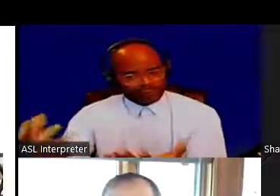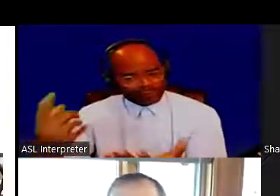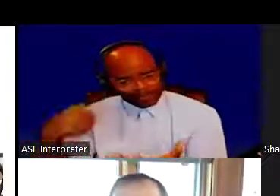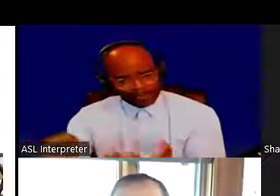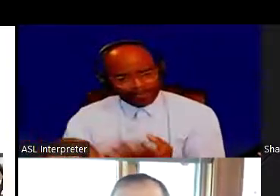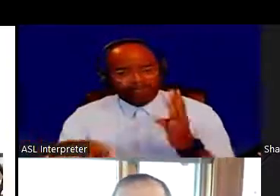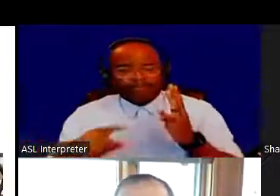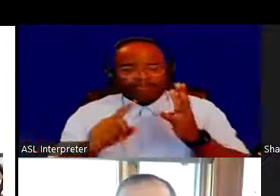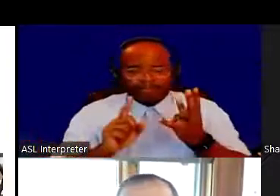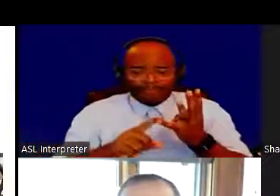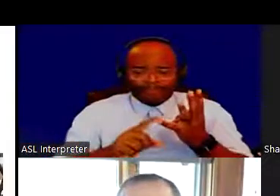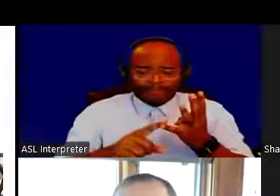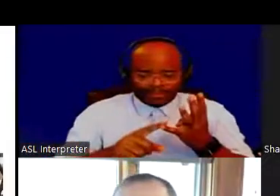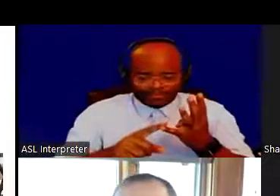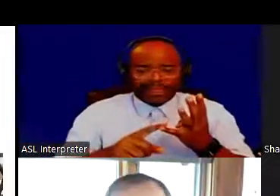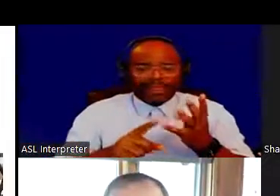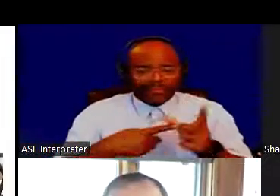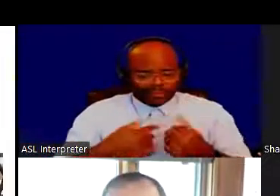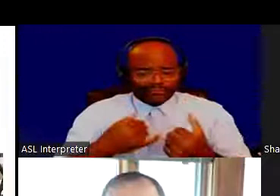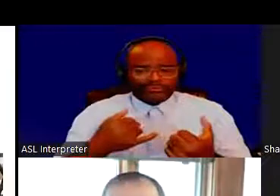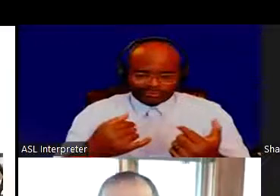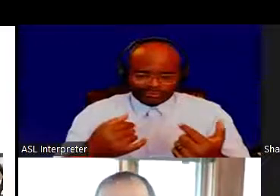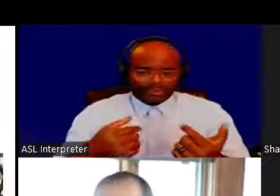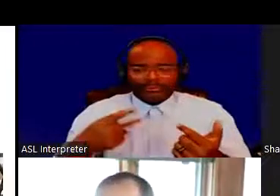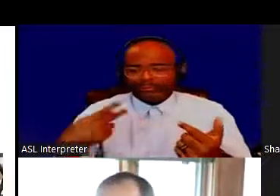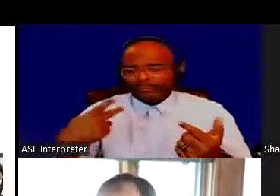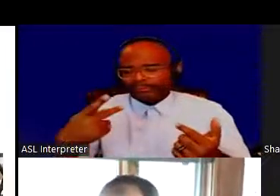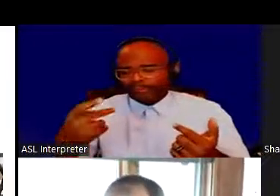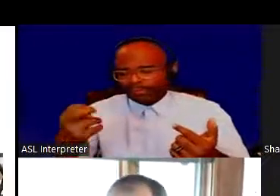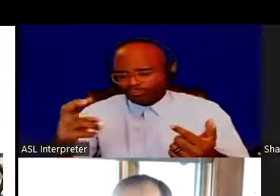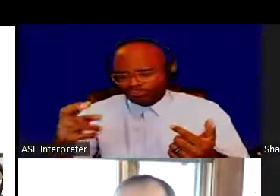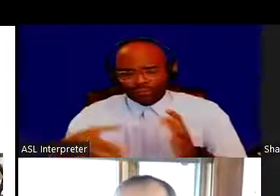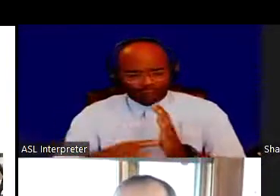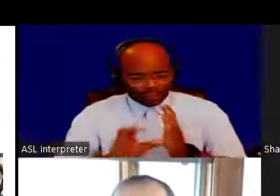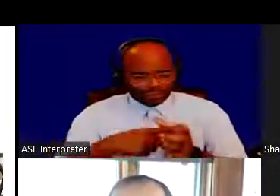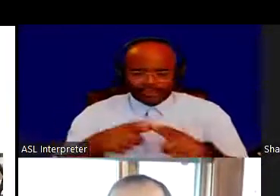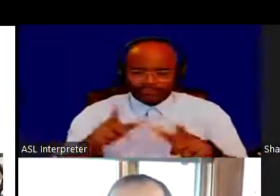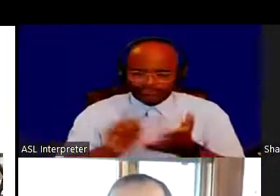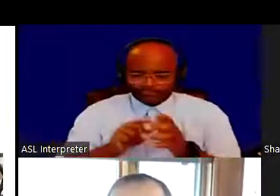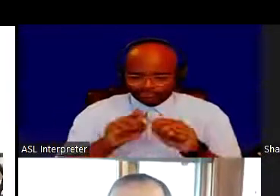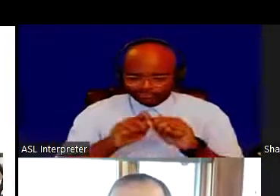finally, formal peer review and publication.